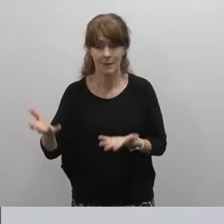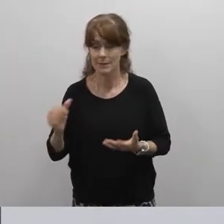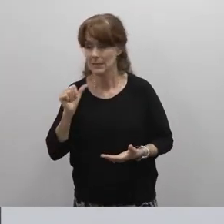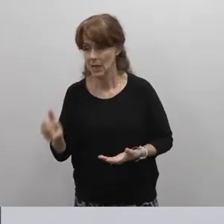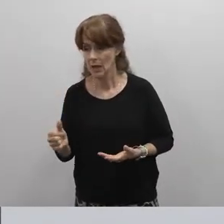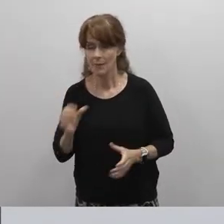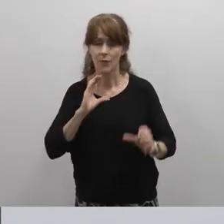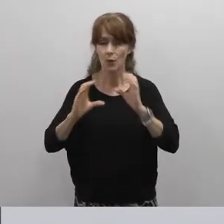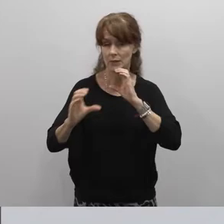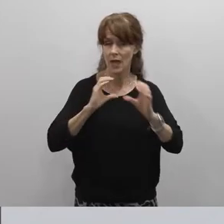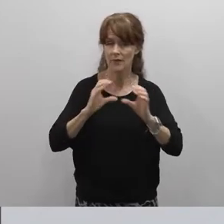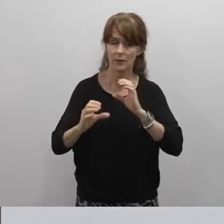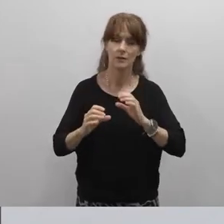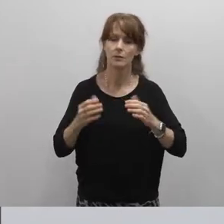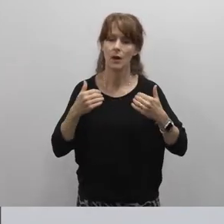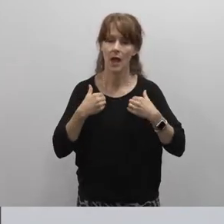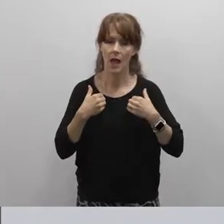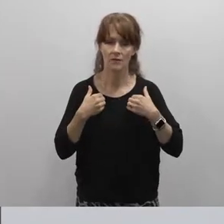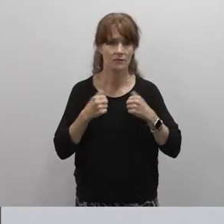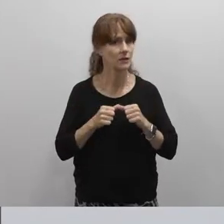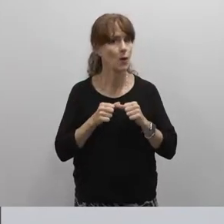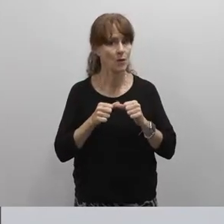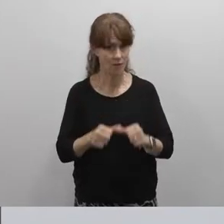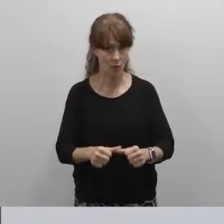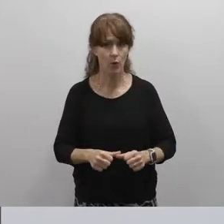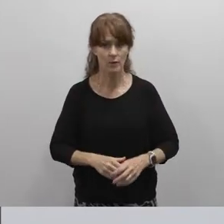those are the conversations we'll be having going forward.